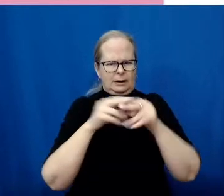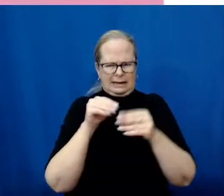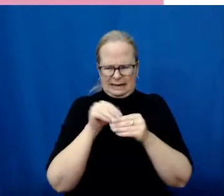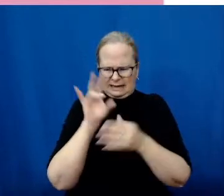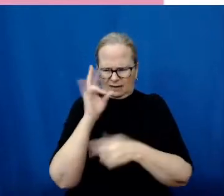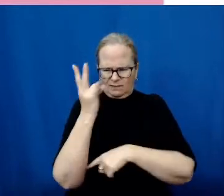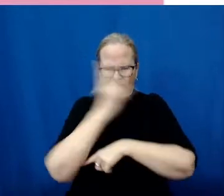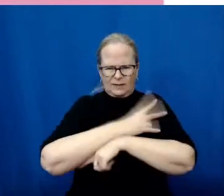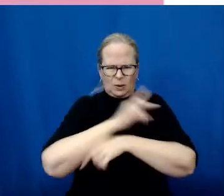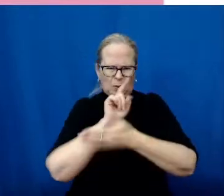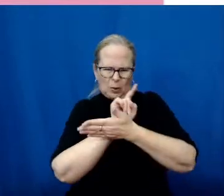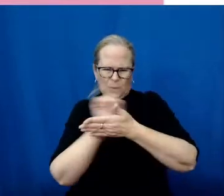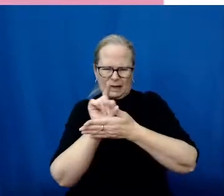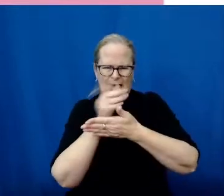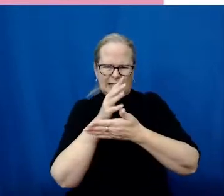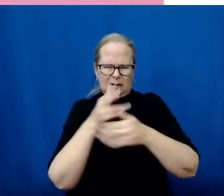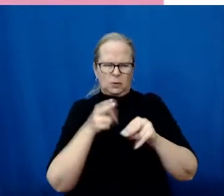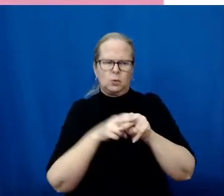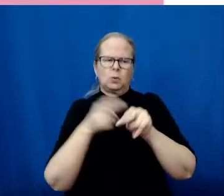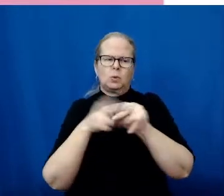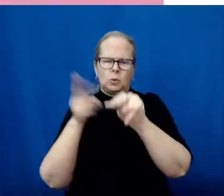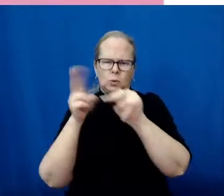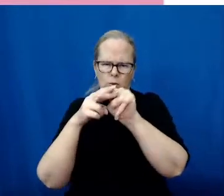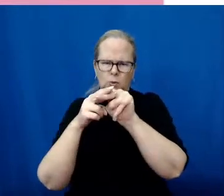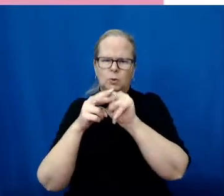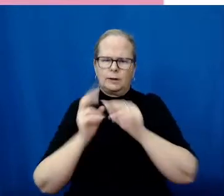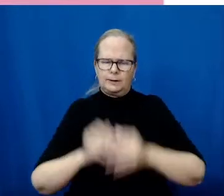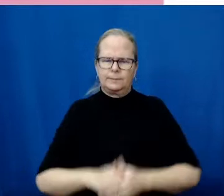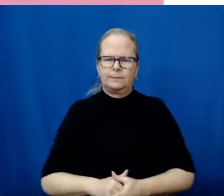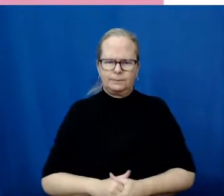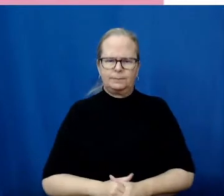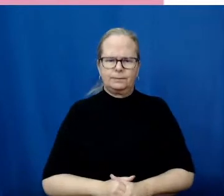rise in hospitalizations than we do in cases. And this is where